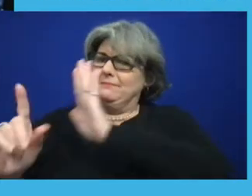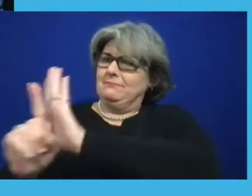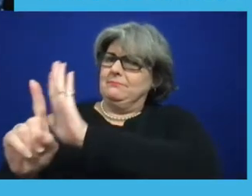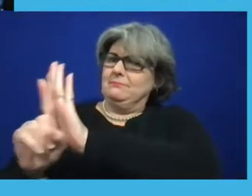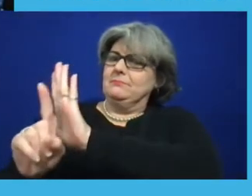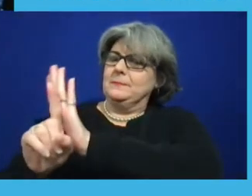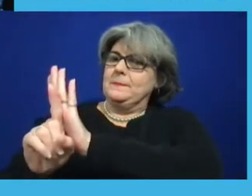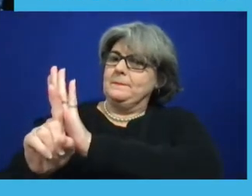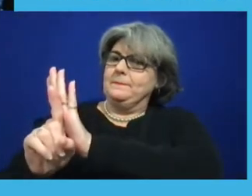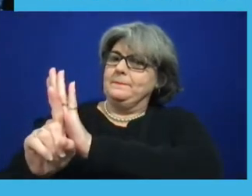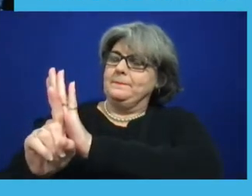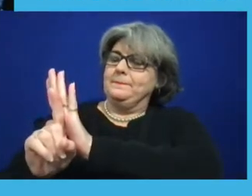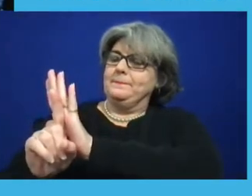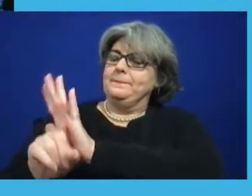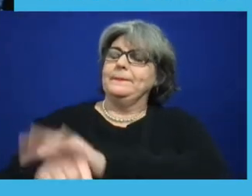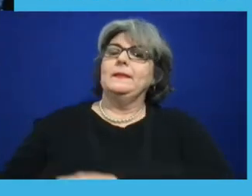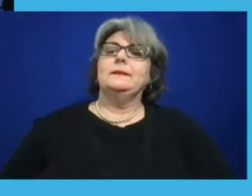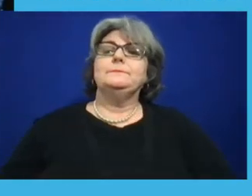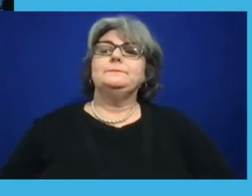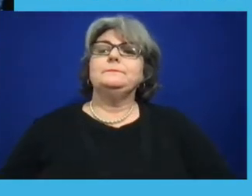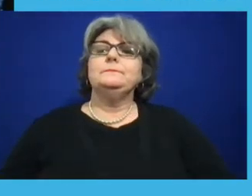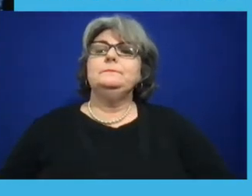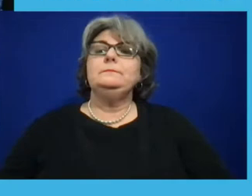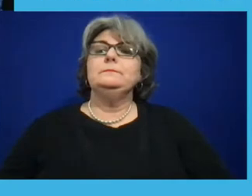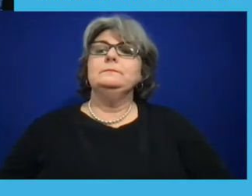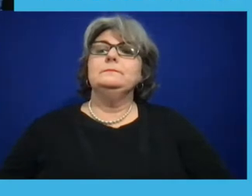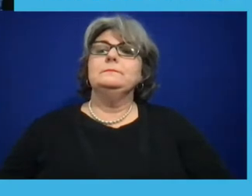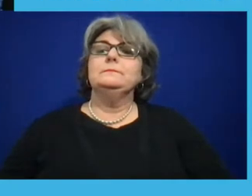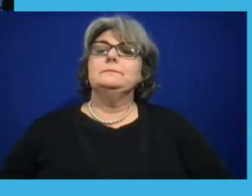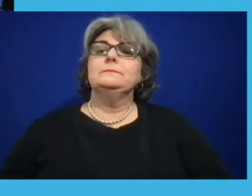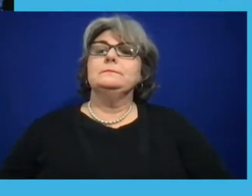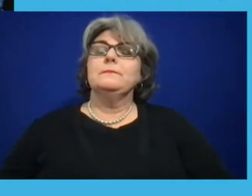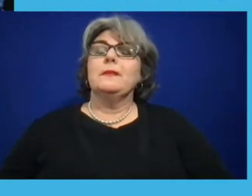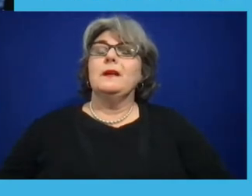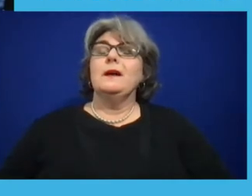I've always felt that that stuff is between a candidate and their family.